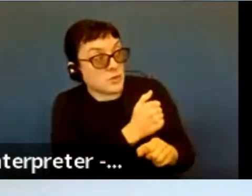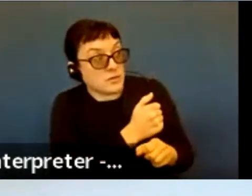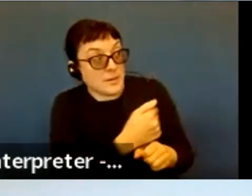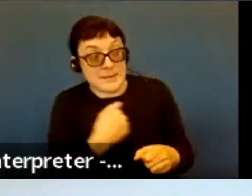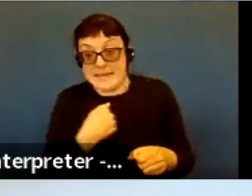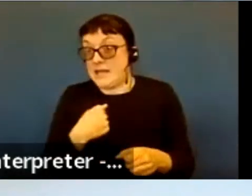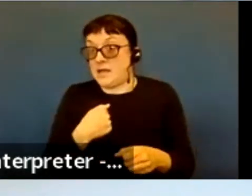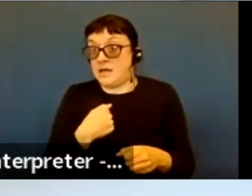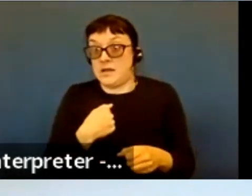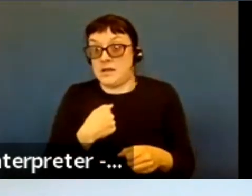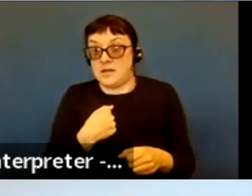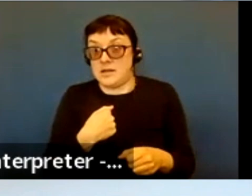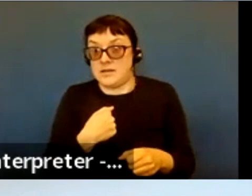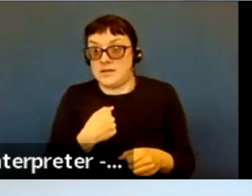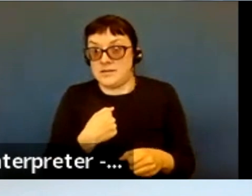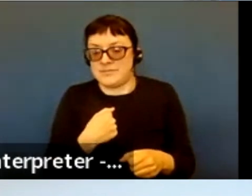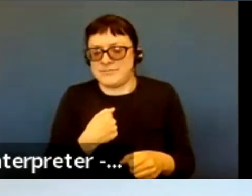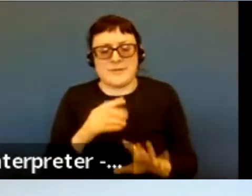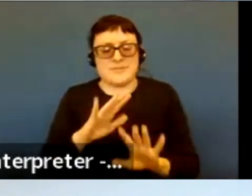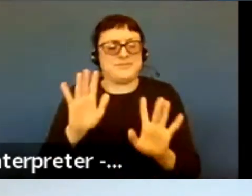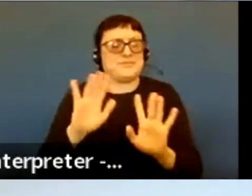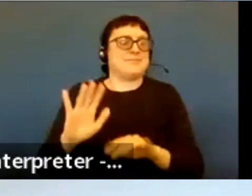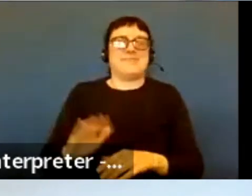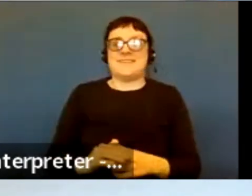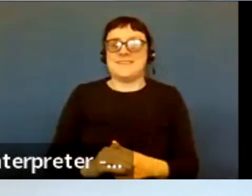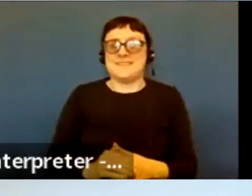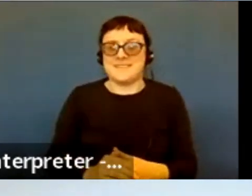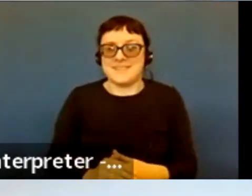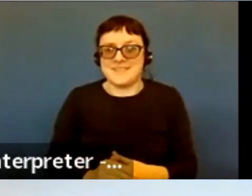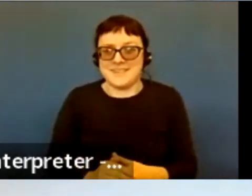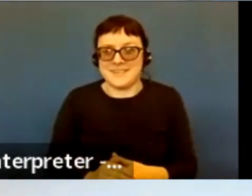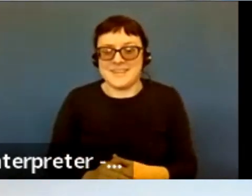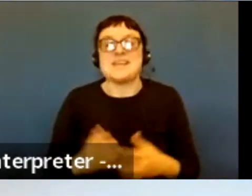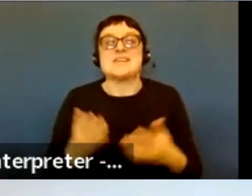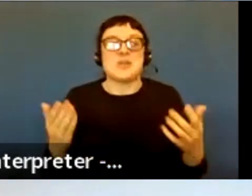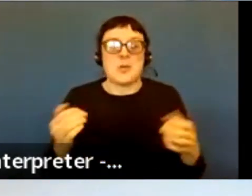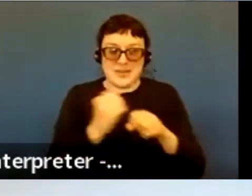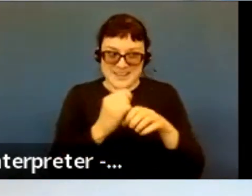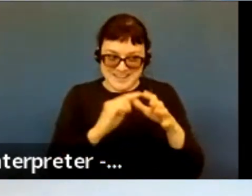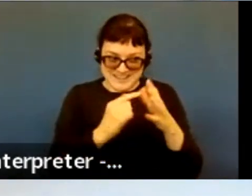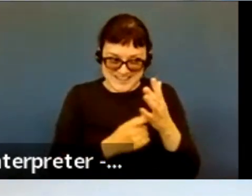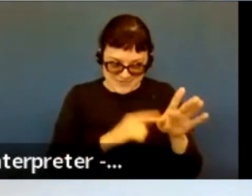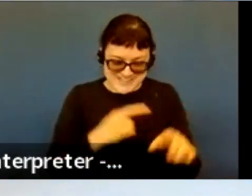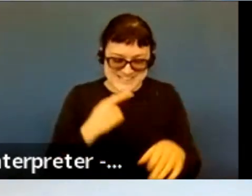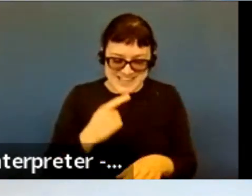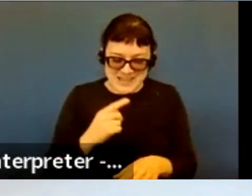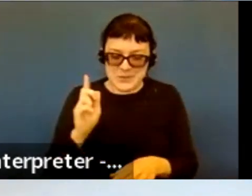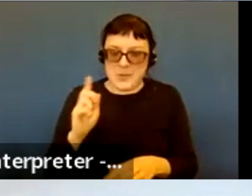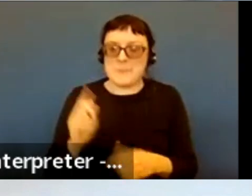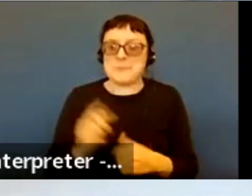Can I? I thought, why didn't I say things like that? So what Gary just said